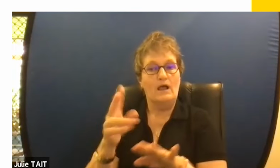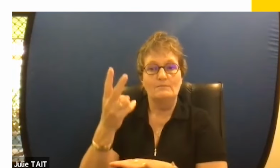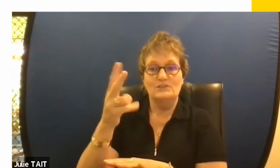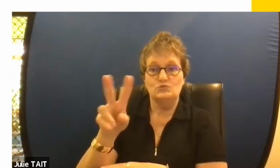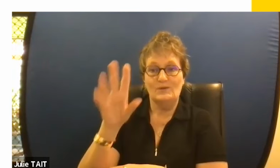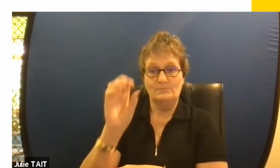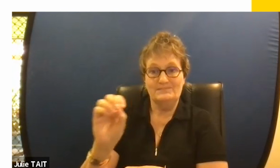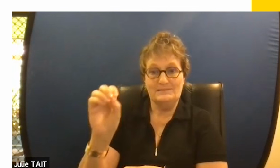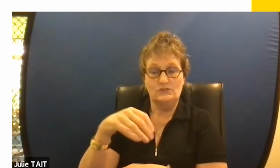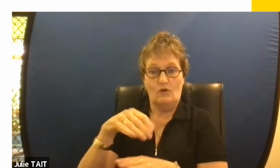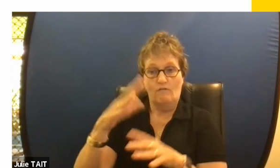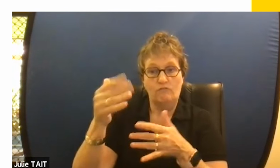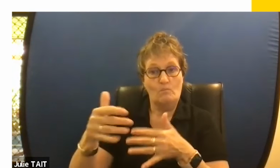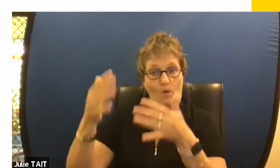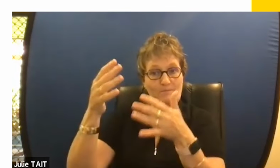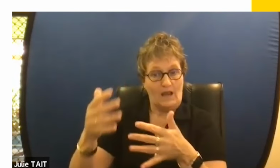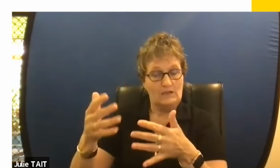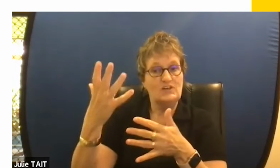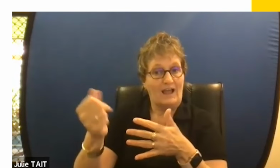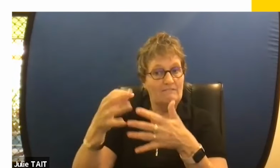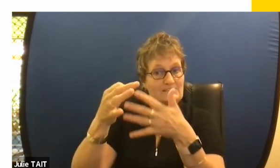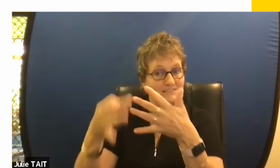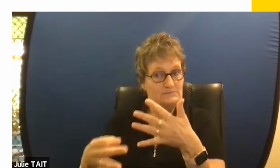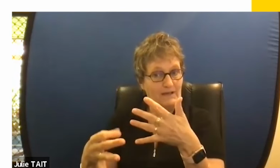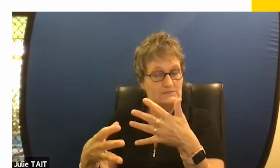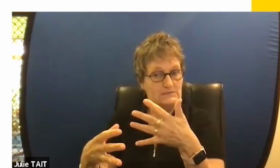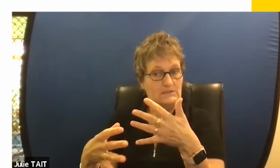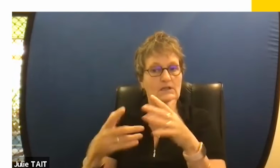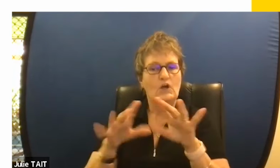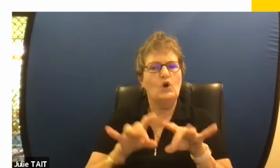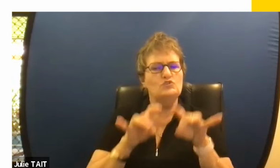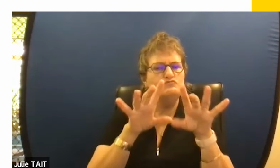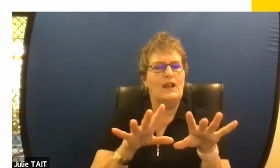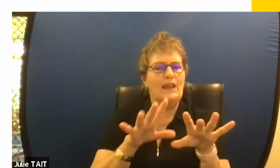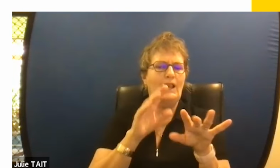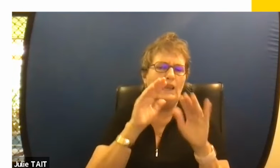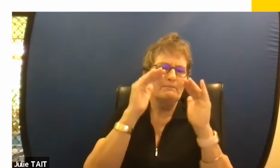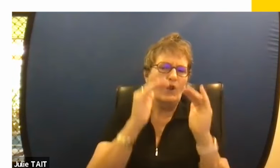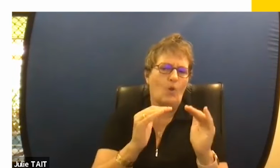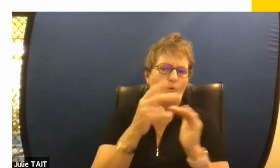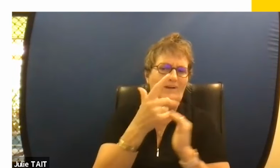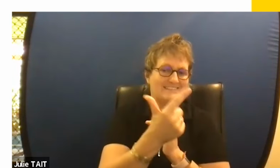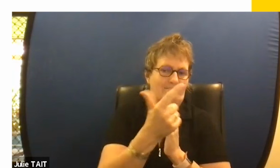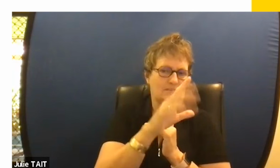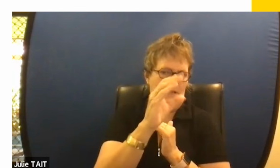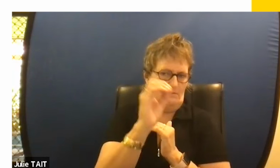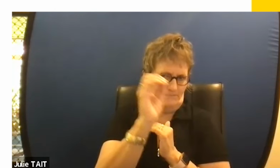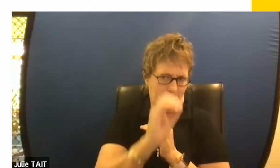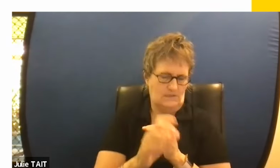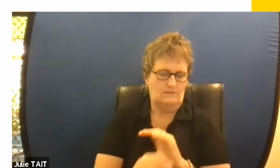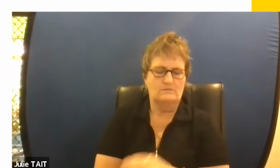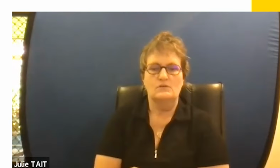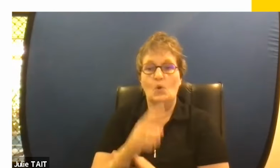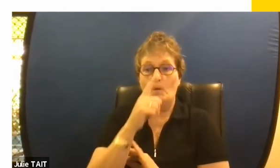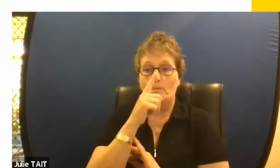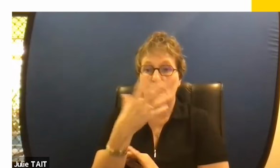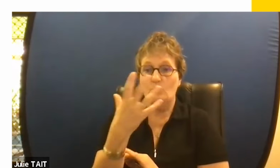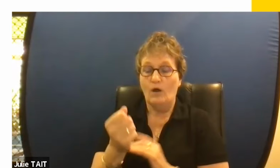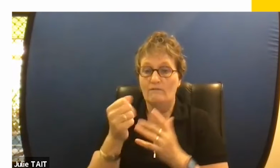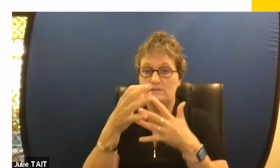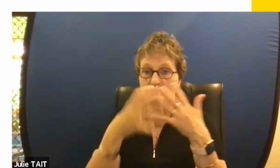the population, they have disabilities. So in Australia, that's 17%. So the people with disability,